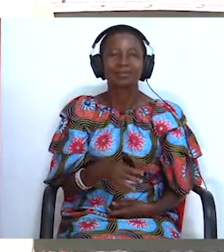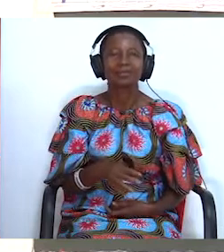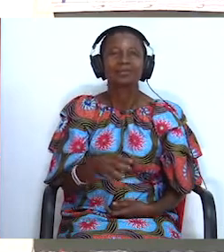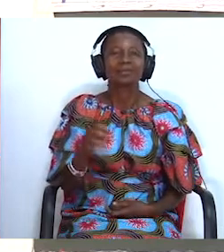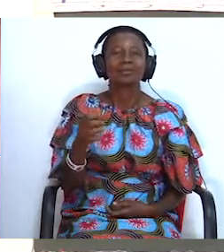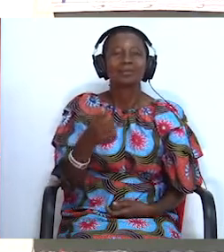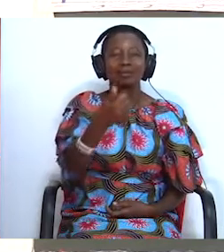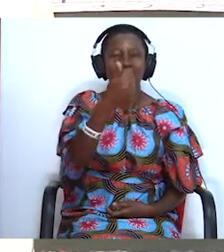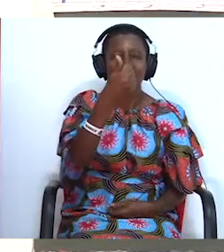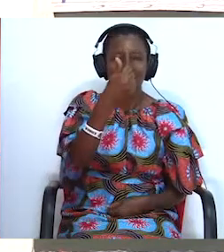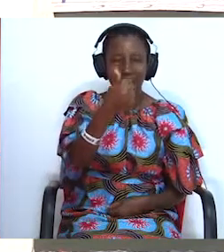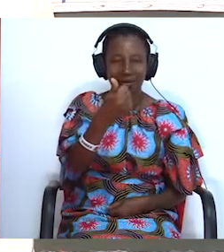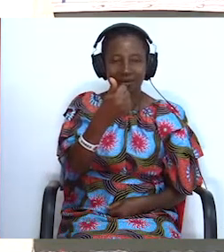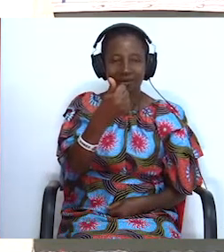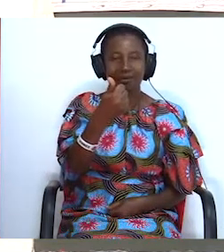they start with